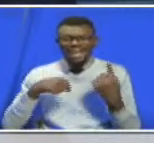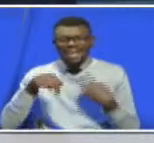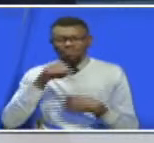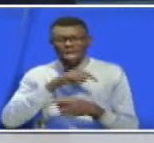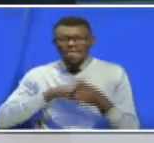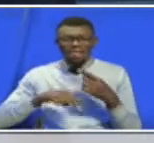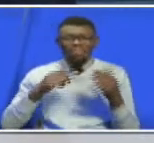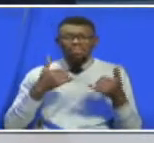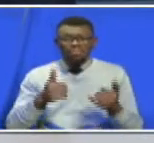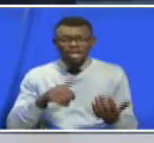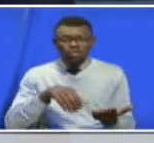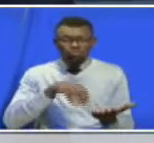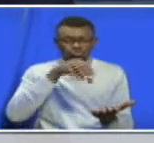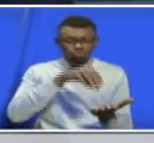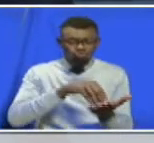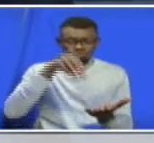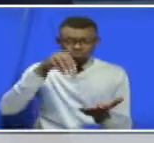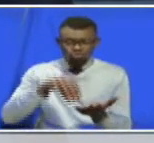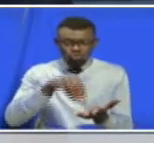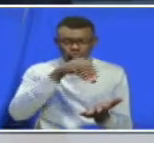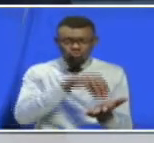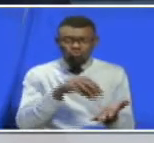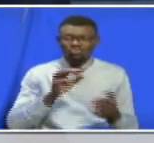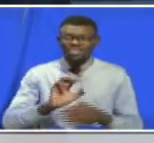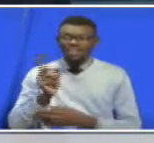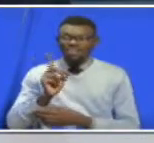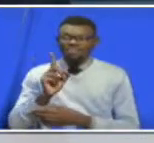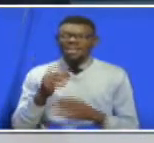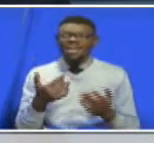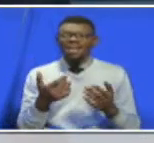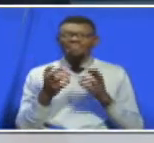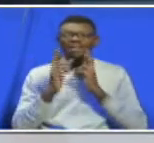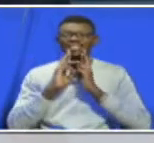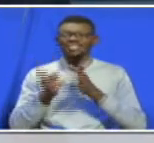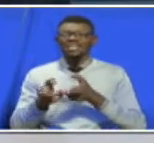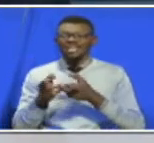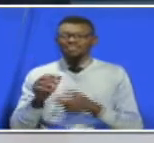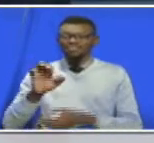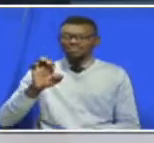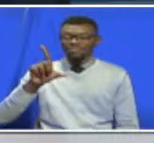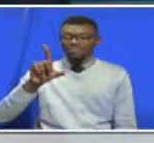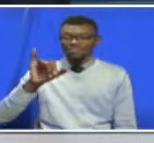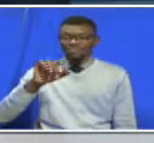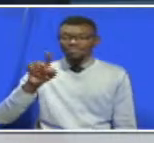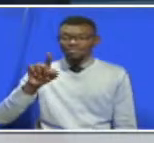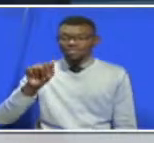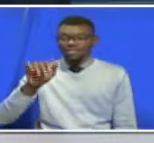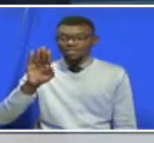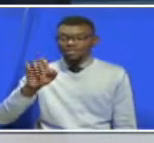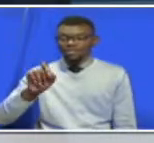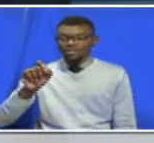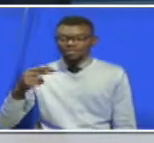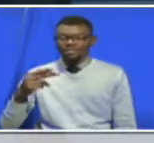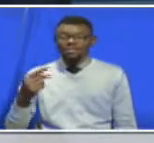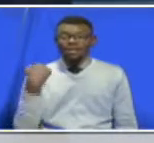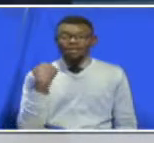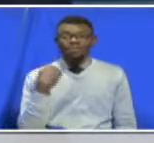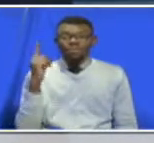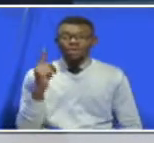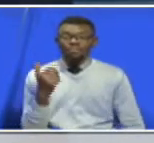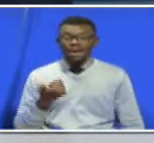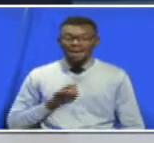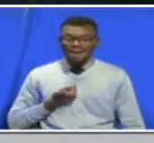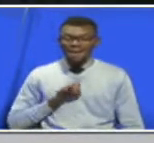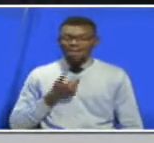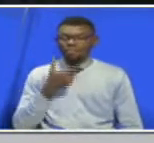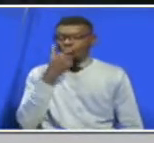Africa Schools Individual Chess Championships in Nairobi. The mixed results have seen Elizabeth Cassidy Minor leading in the girls under 11 category